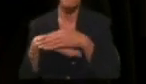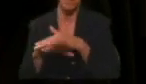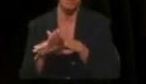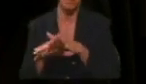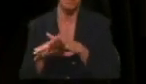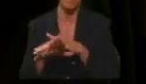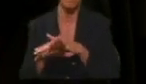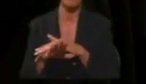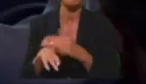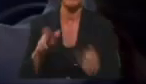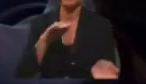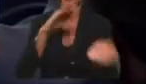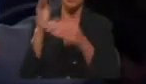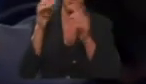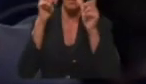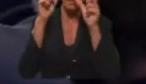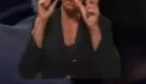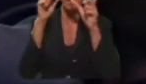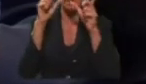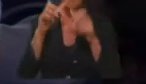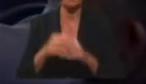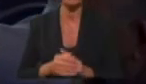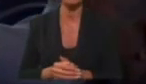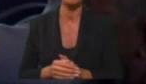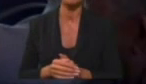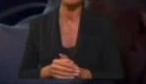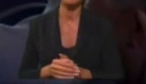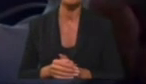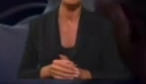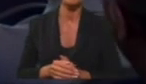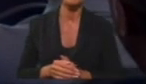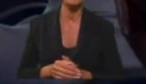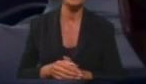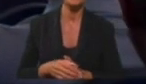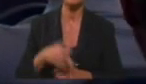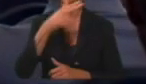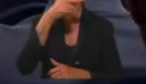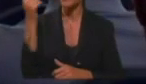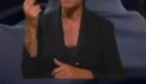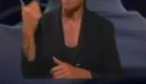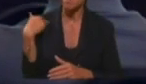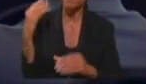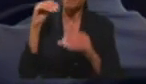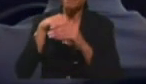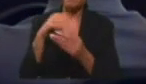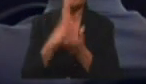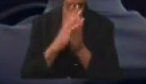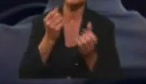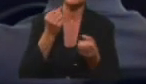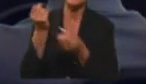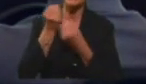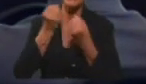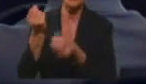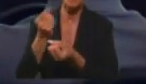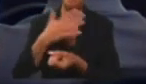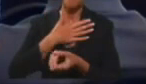Next slide, please. Now, speaking of transit inclusiveness, I do have many examples, and I think it's really important to share the good